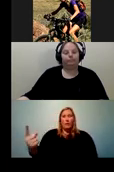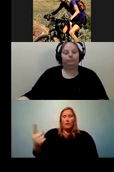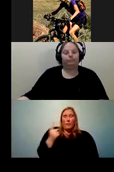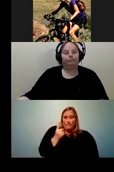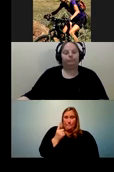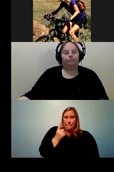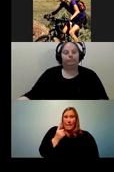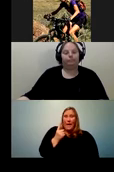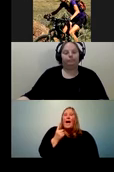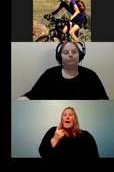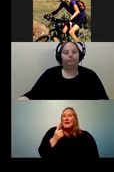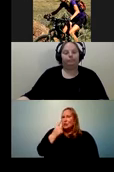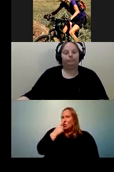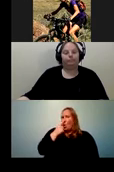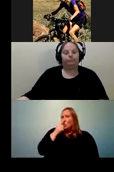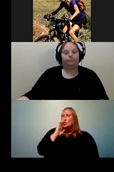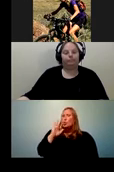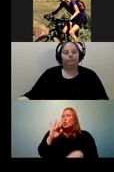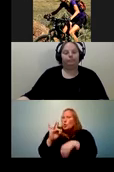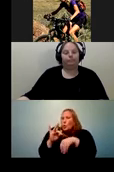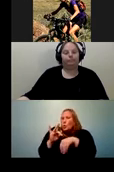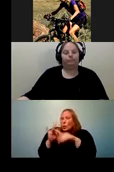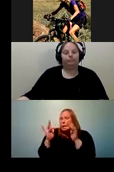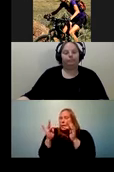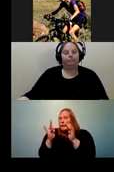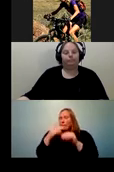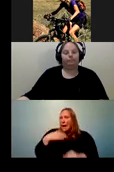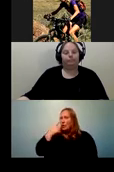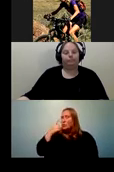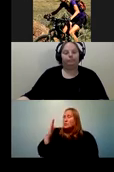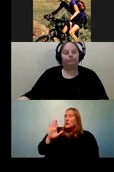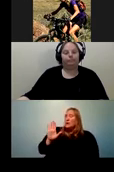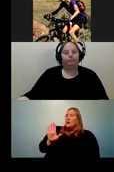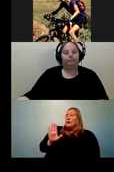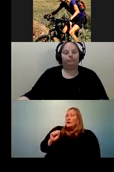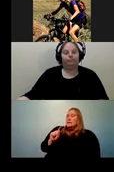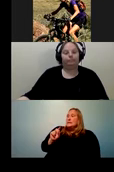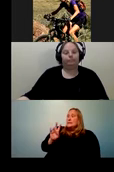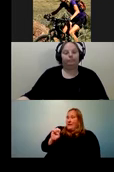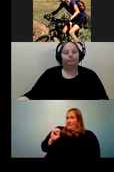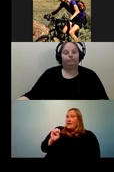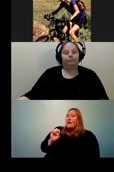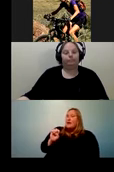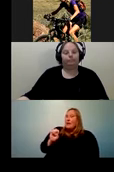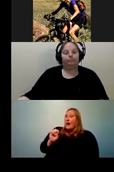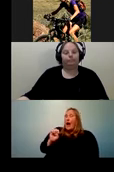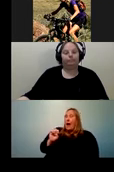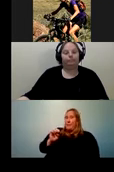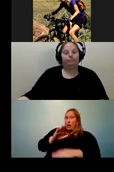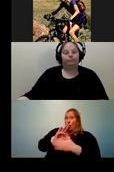his nose would almost be touching my nose. And I would say, "Steven, I'm going to put my hands on your